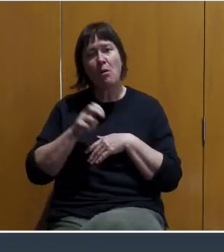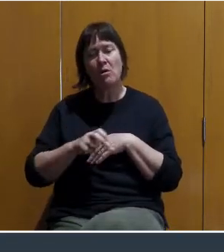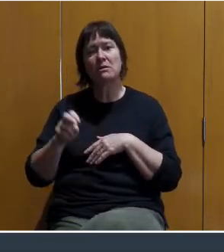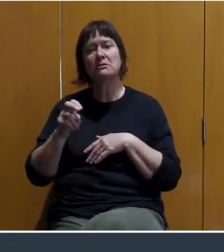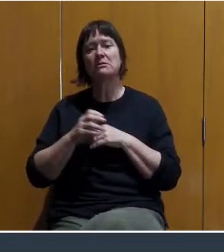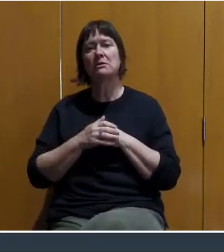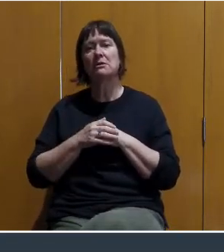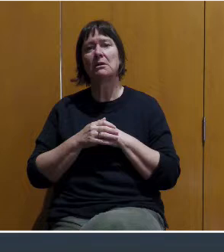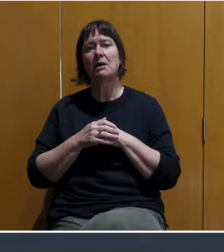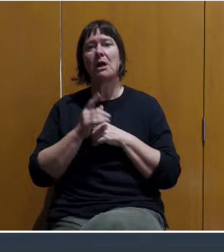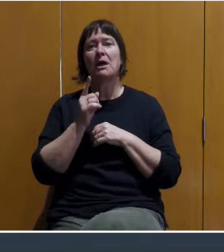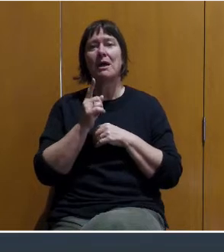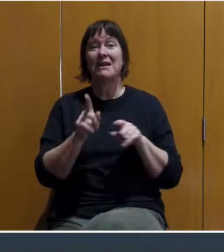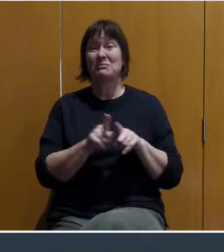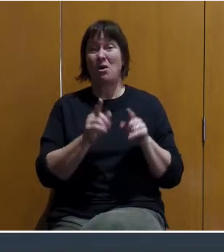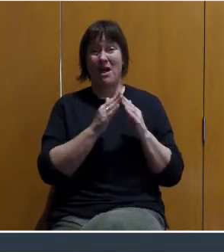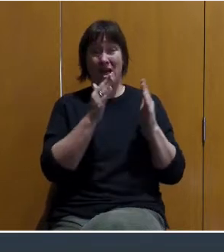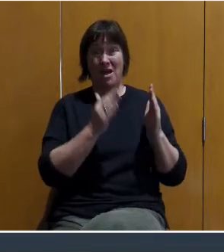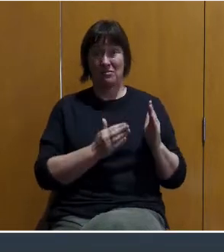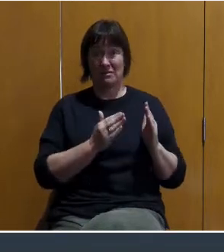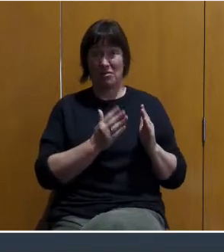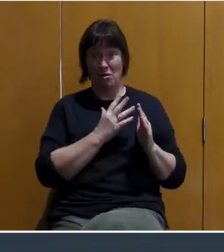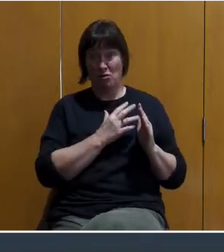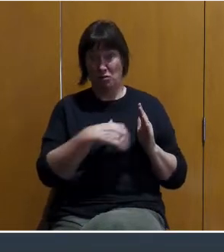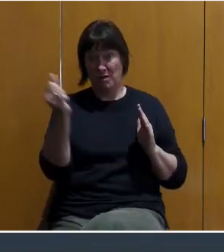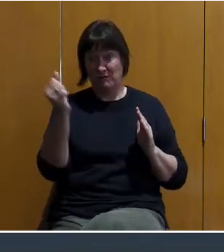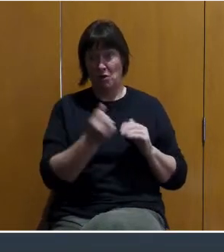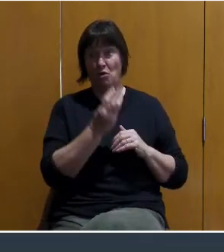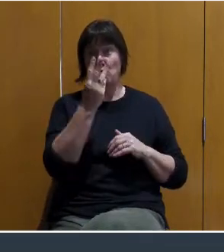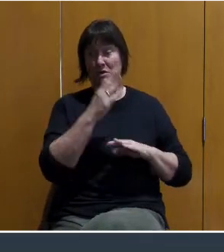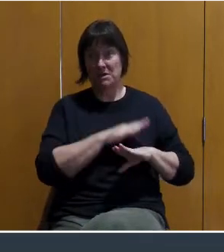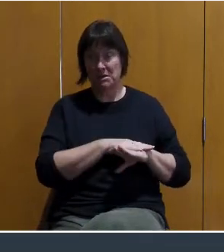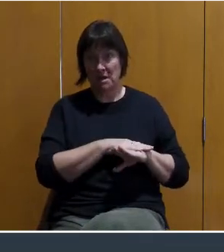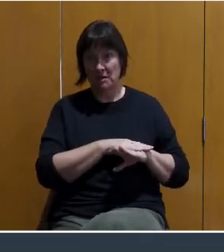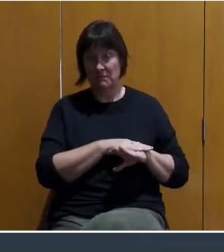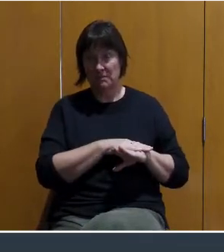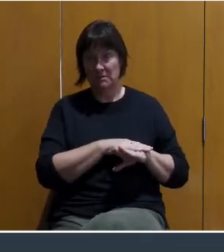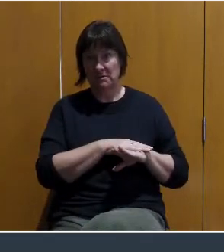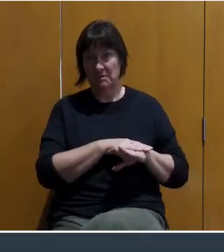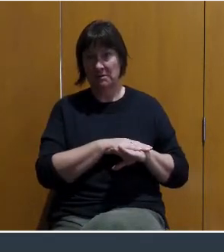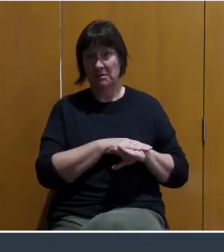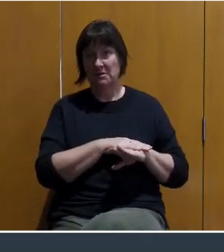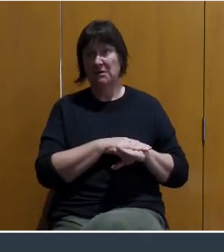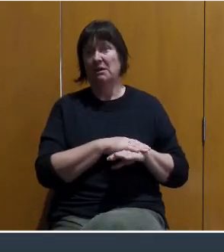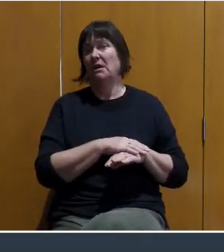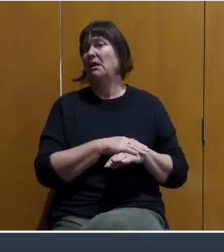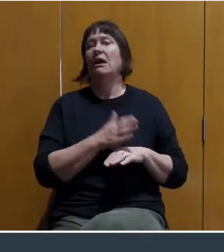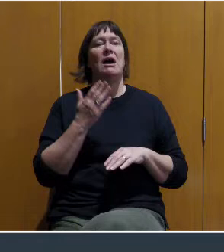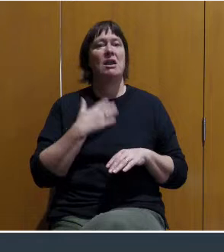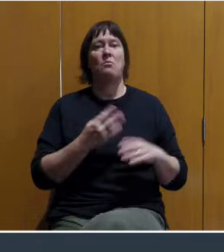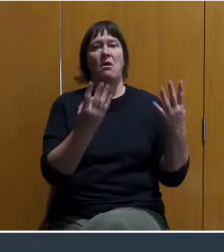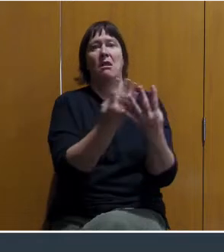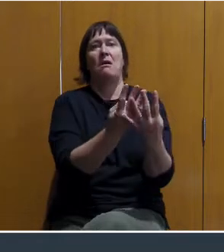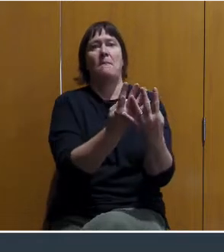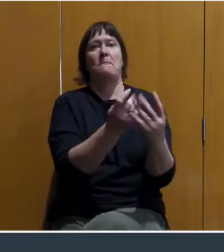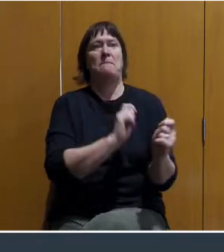had our house robbed 3 times. And I don't want to be somebody who has to be fenced in with great big barriers around